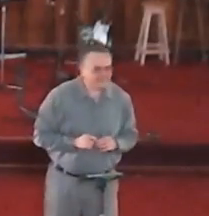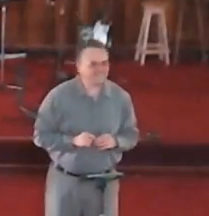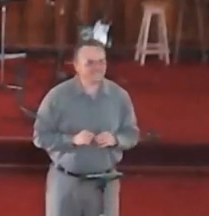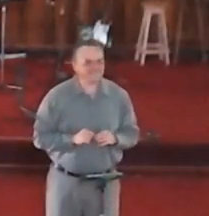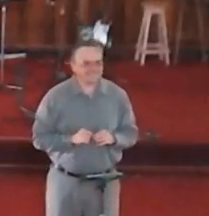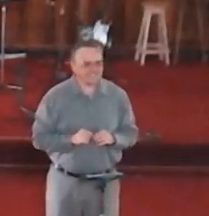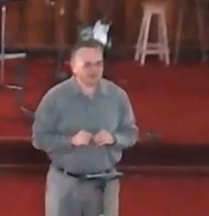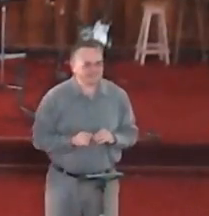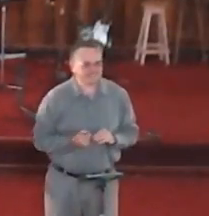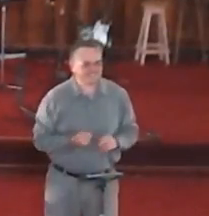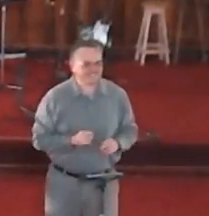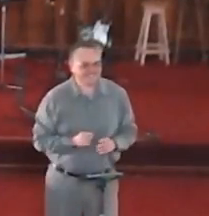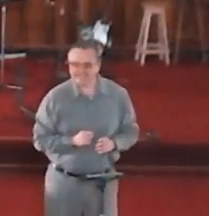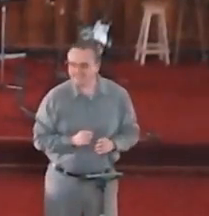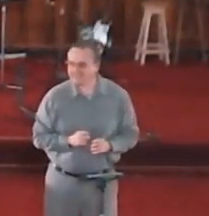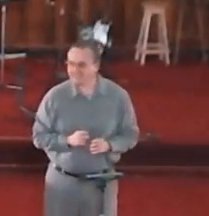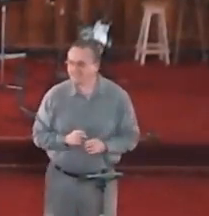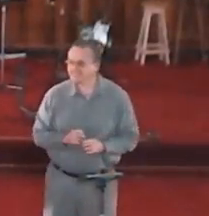feel alone. ¿Qué más?